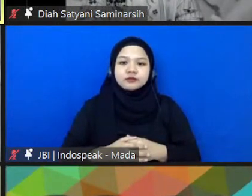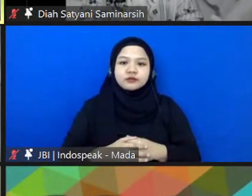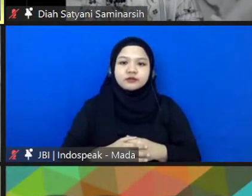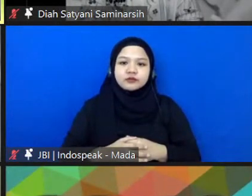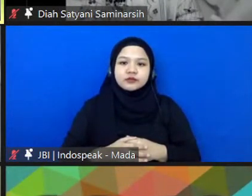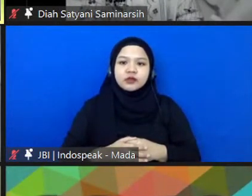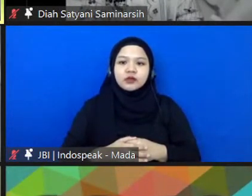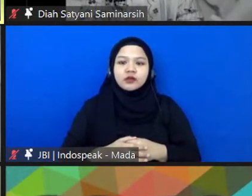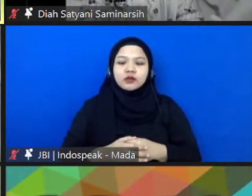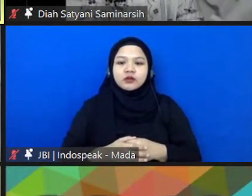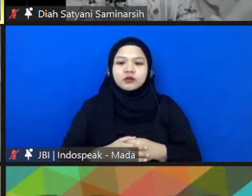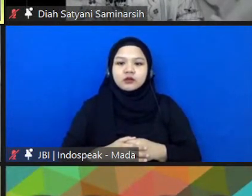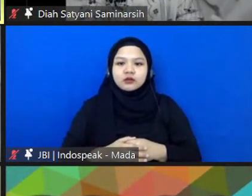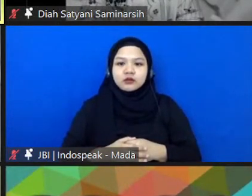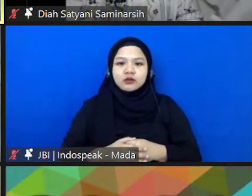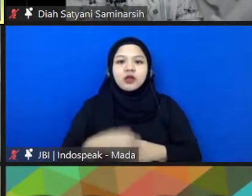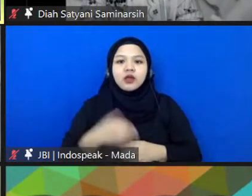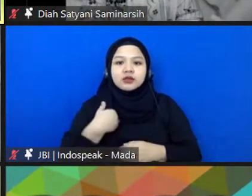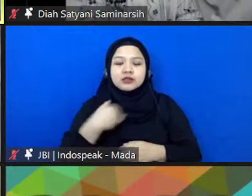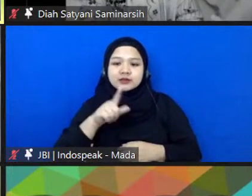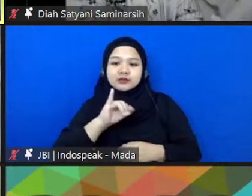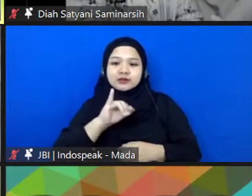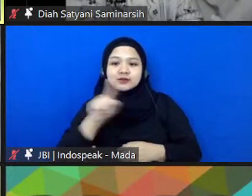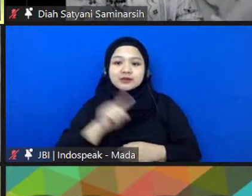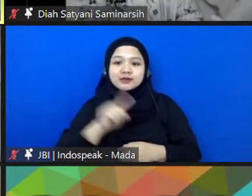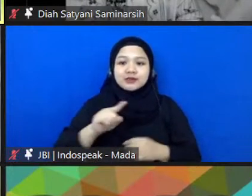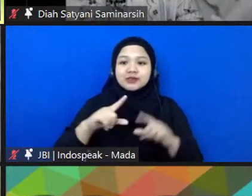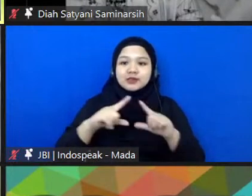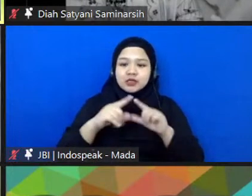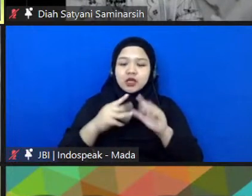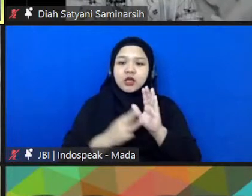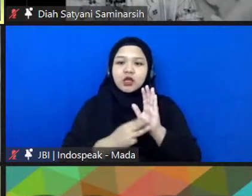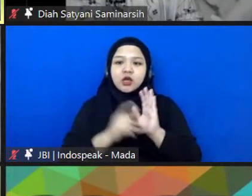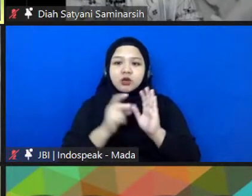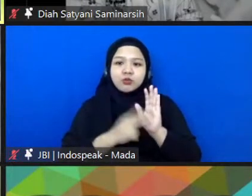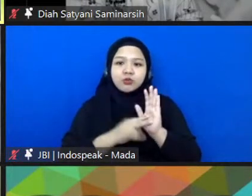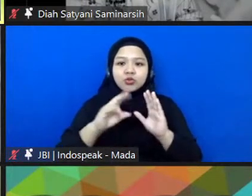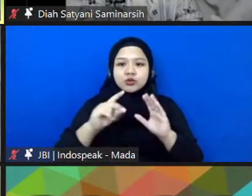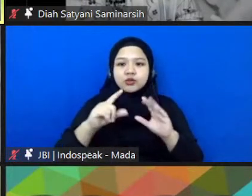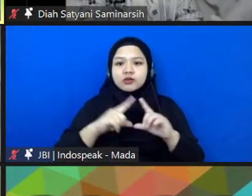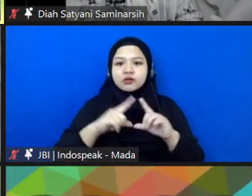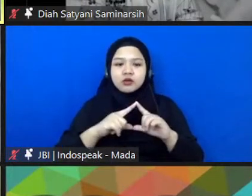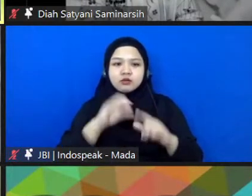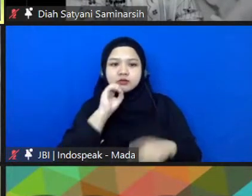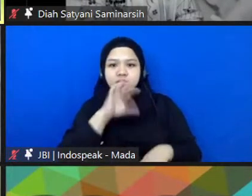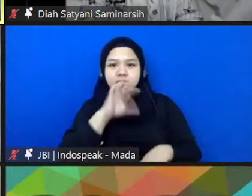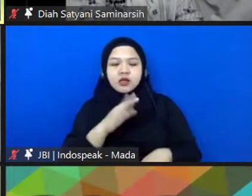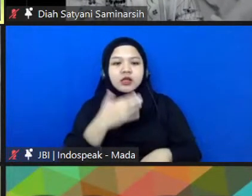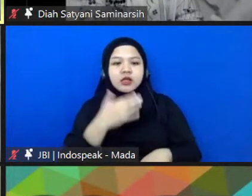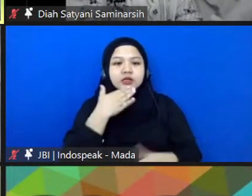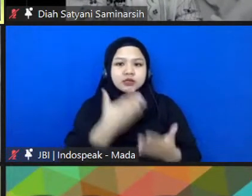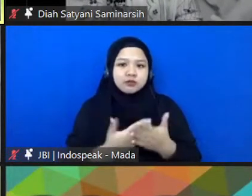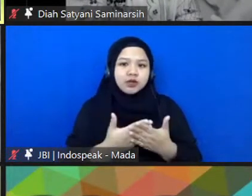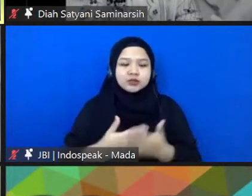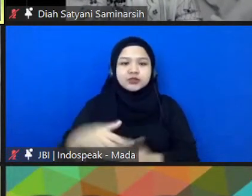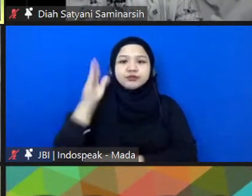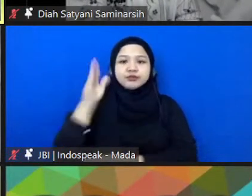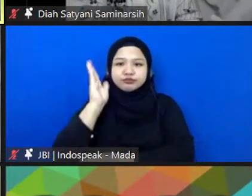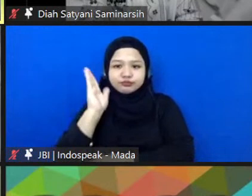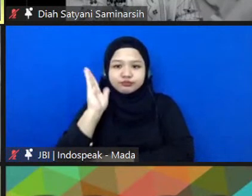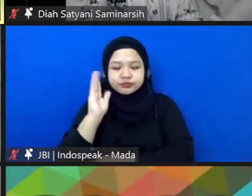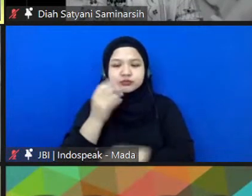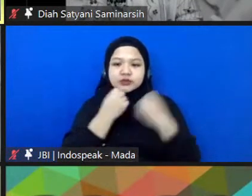Liza Munira. Her question is, she said, thank you very much for the presentation and for presenting the contrast